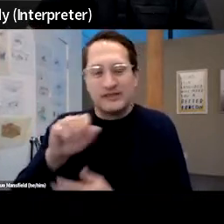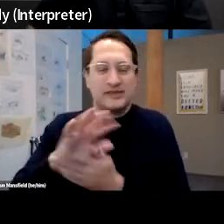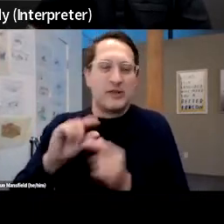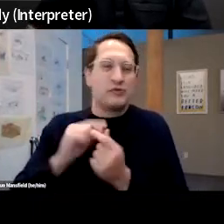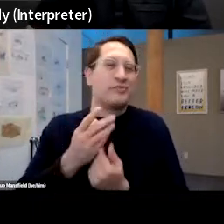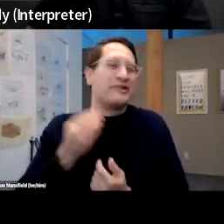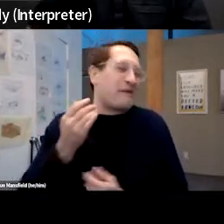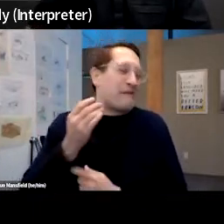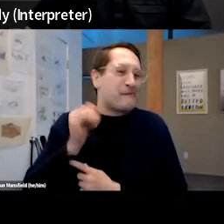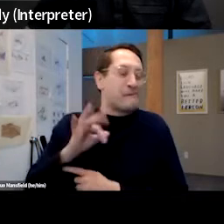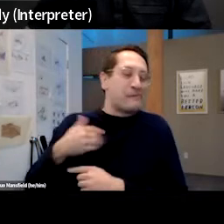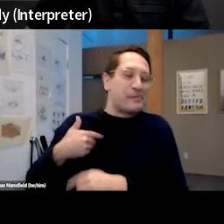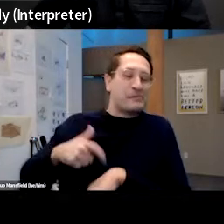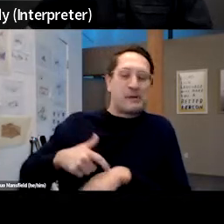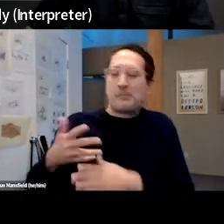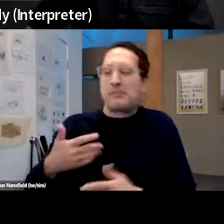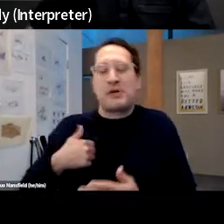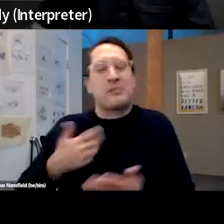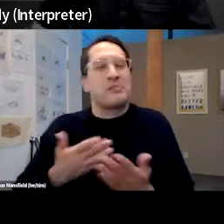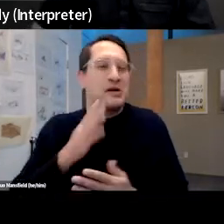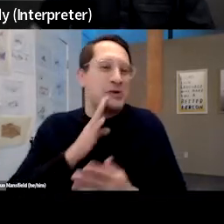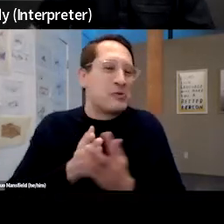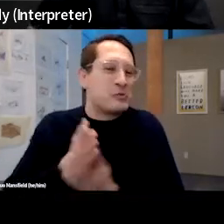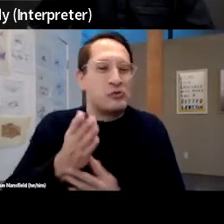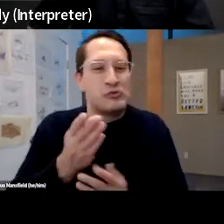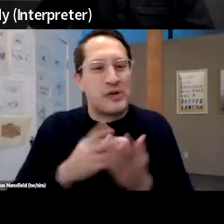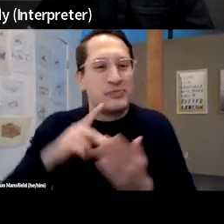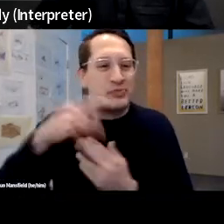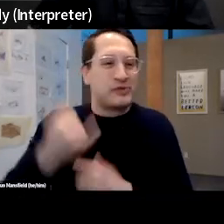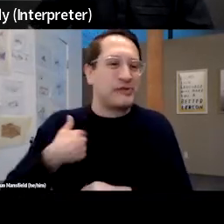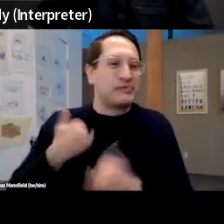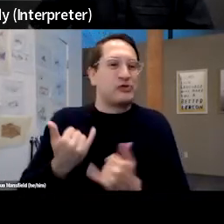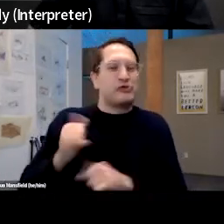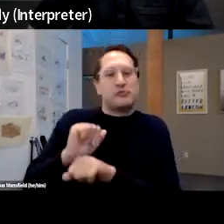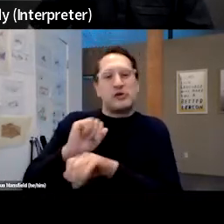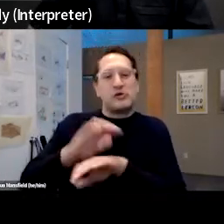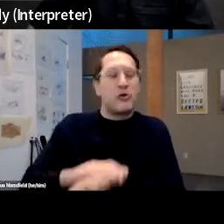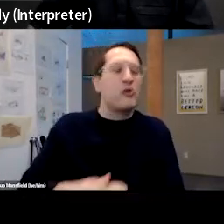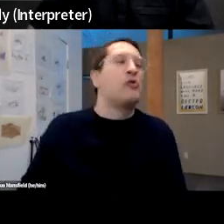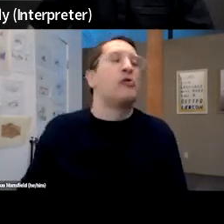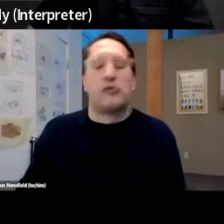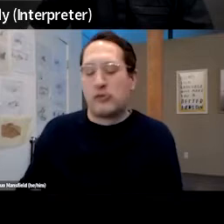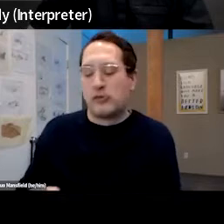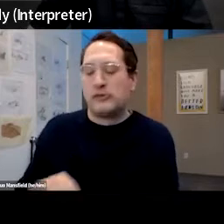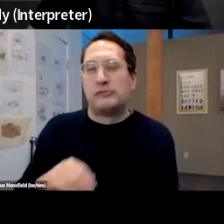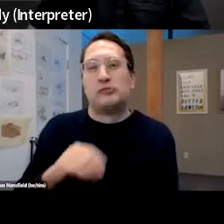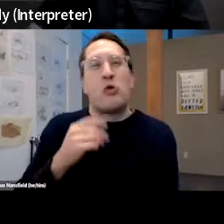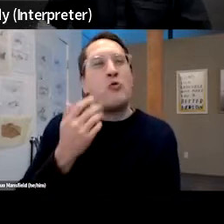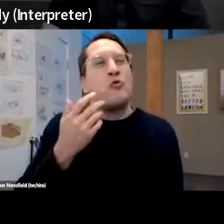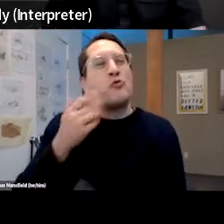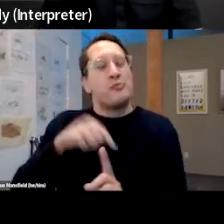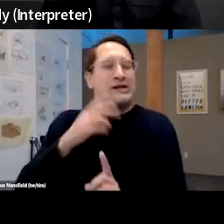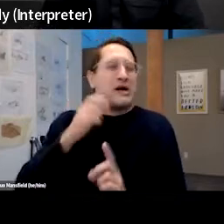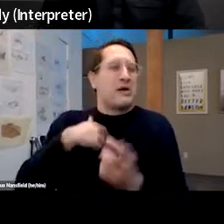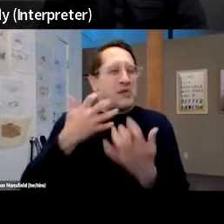Lab at Mass Design Group. If we have time, I might talk through some projects I'm currently working on as well.